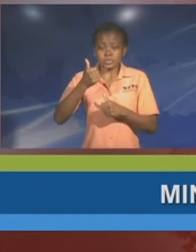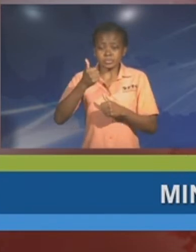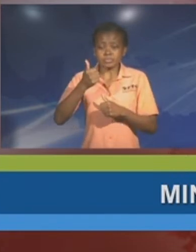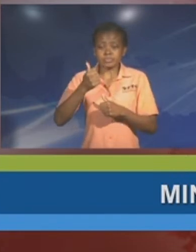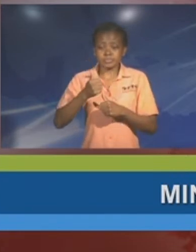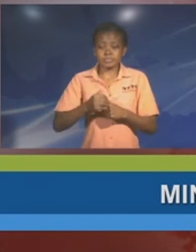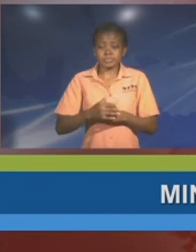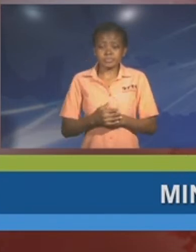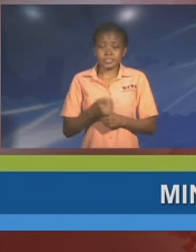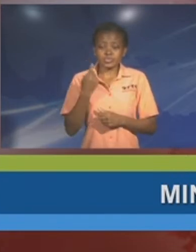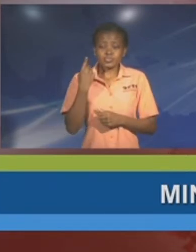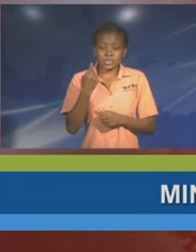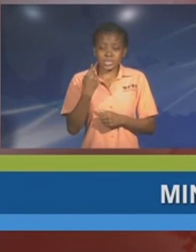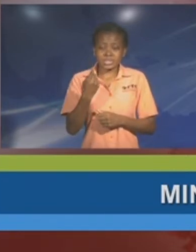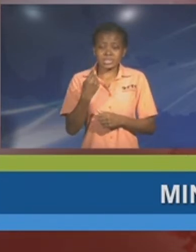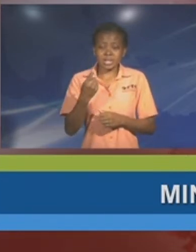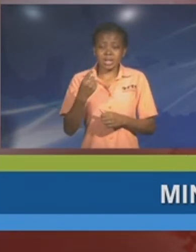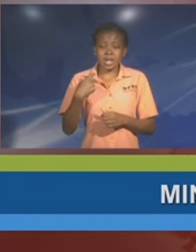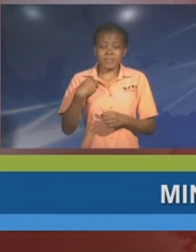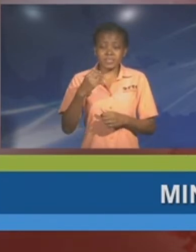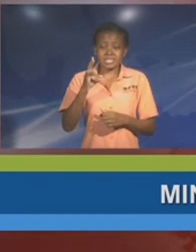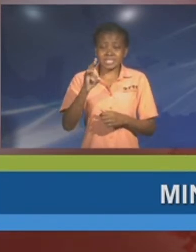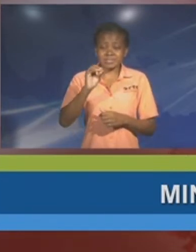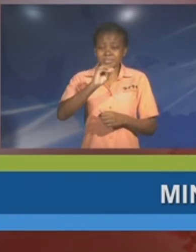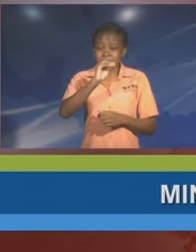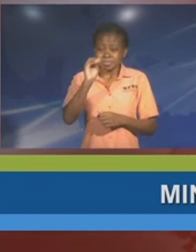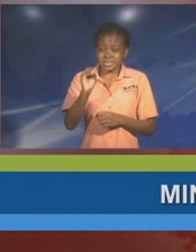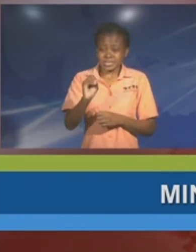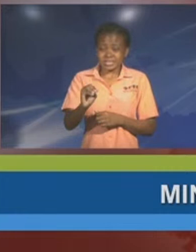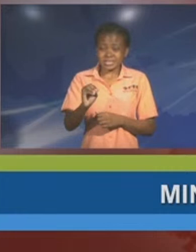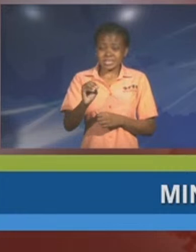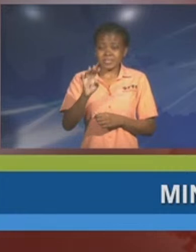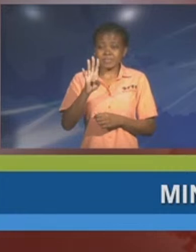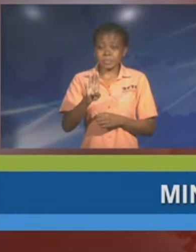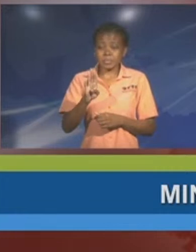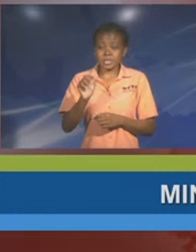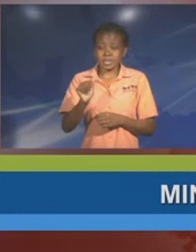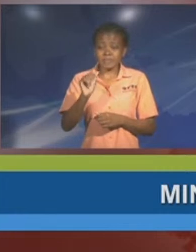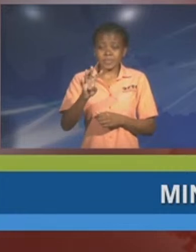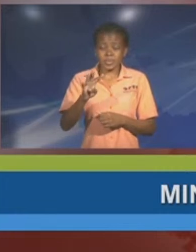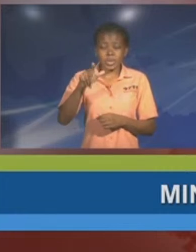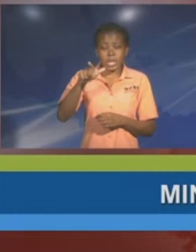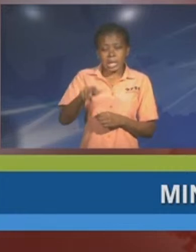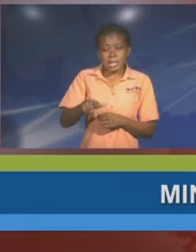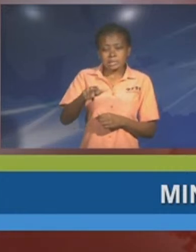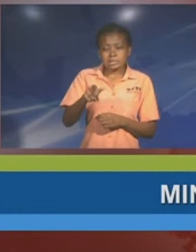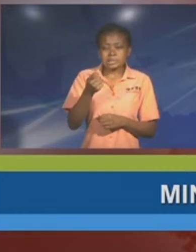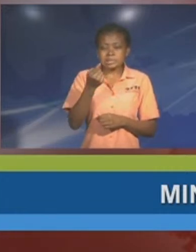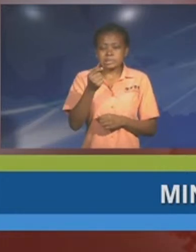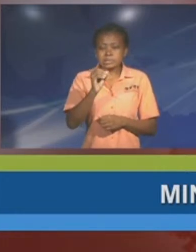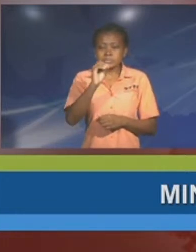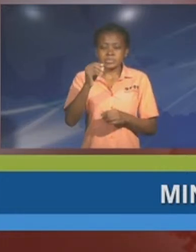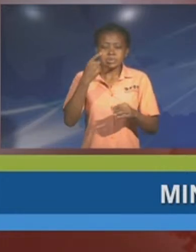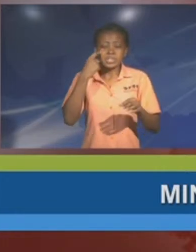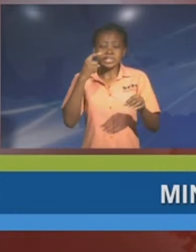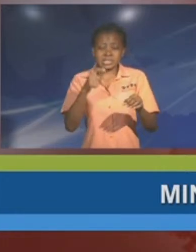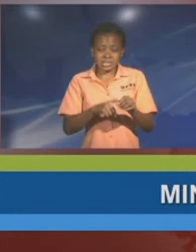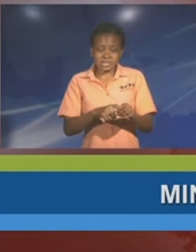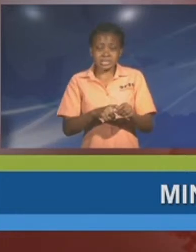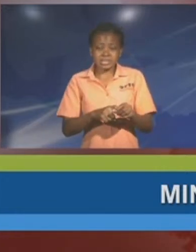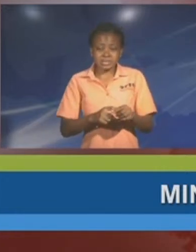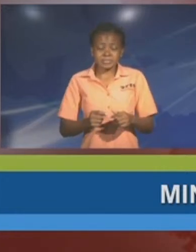samples, accounting for 78%. The BA4, less so, 11% of samples, so certainly